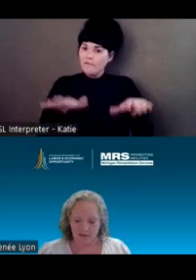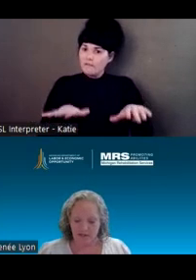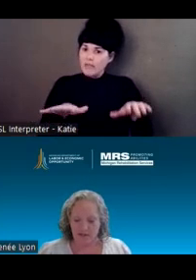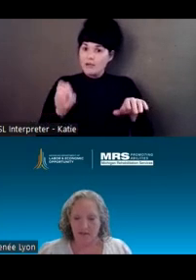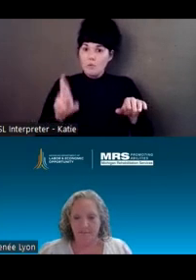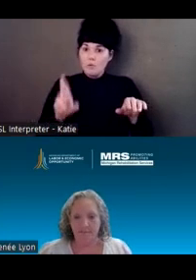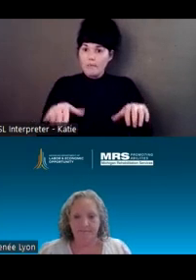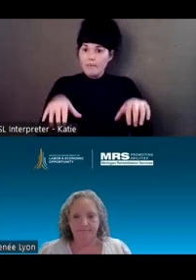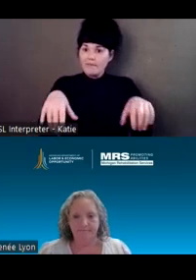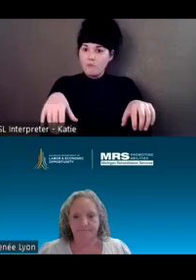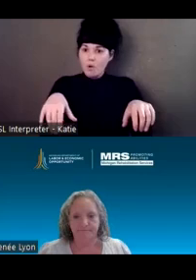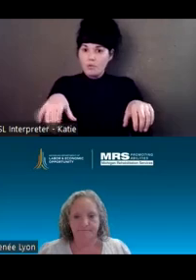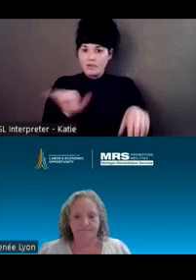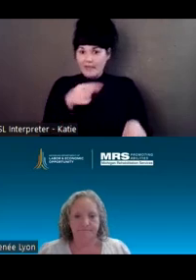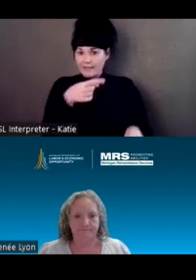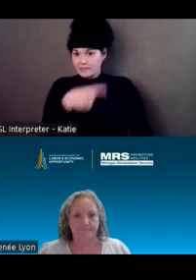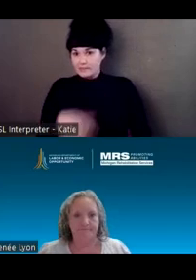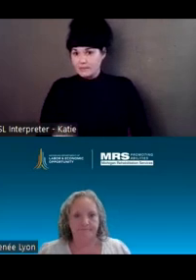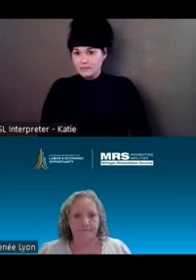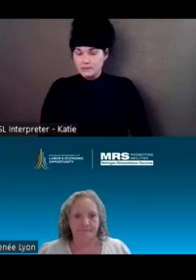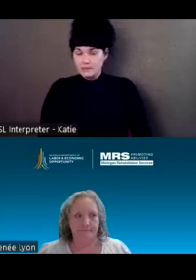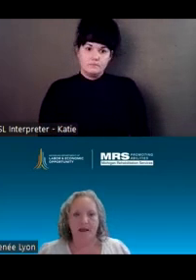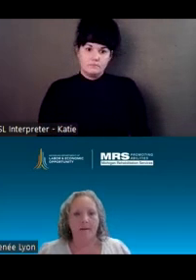forward slightly.